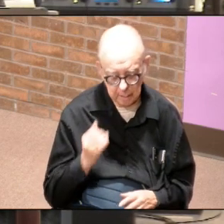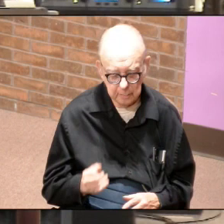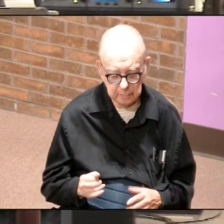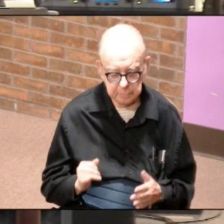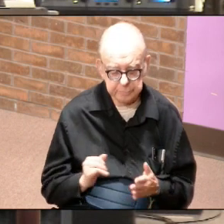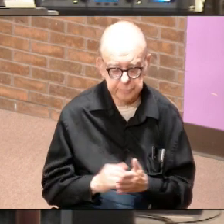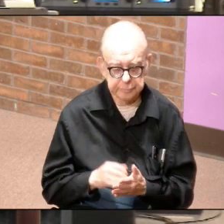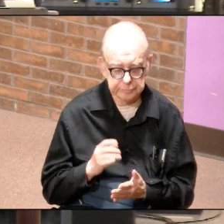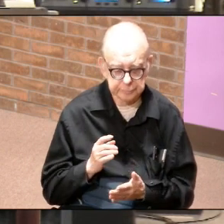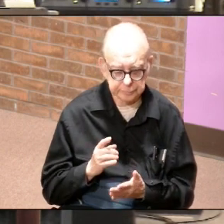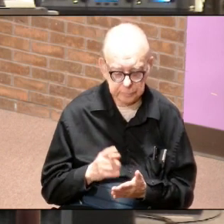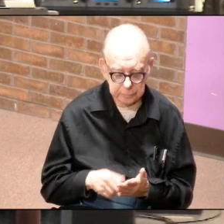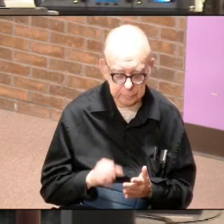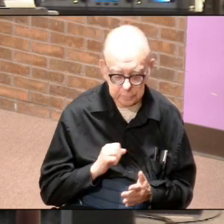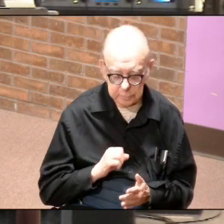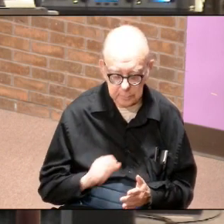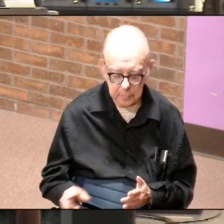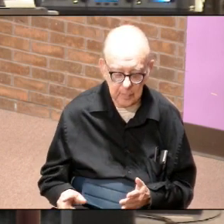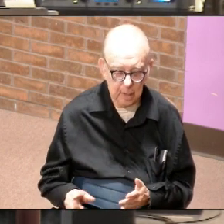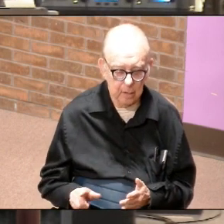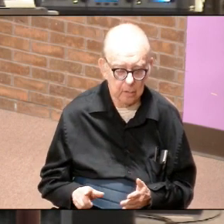because that's what hell's going to be like.